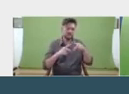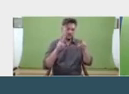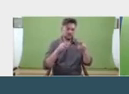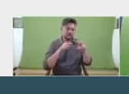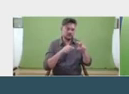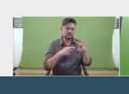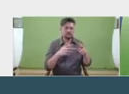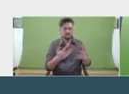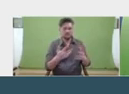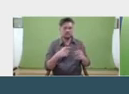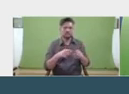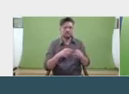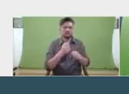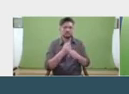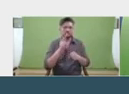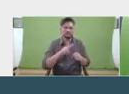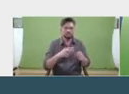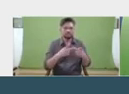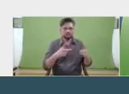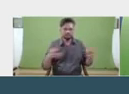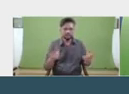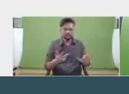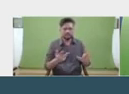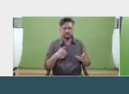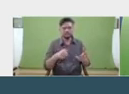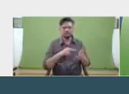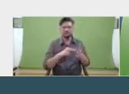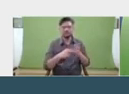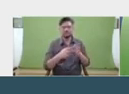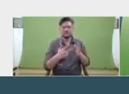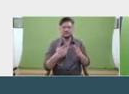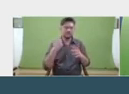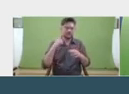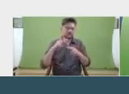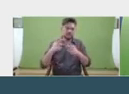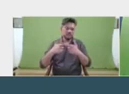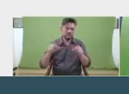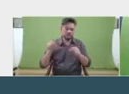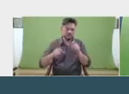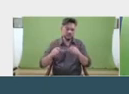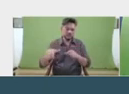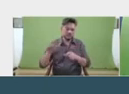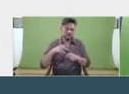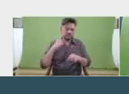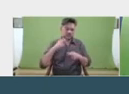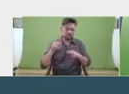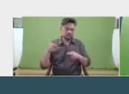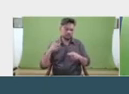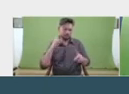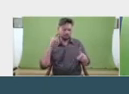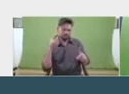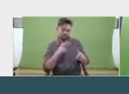form of language language so here i'm saying that linguistics if they learn from this perspective of sign